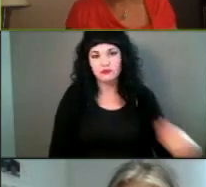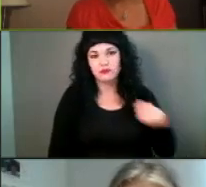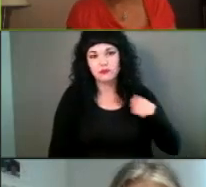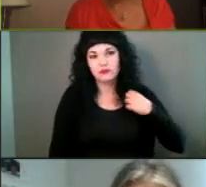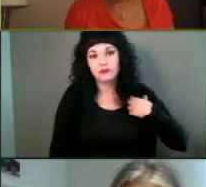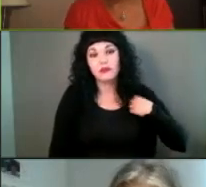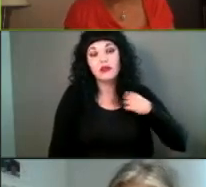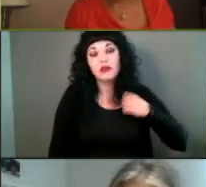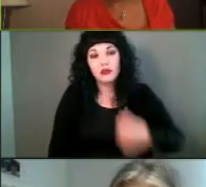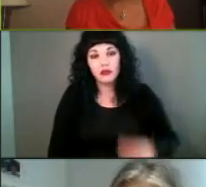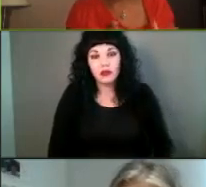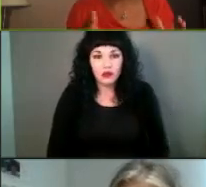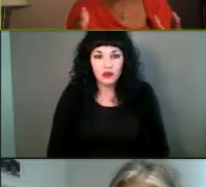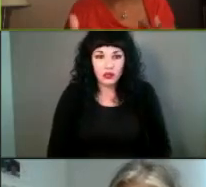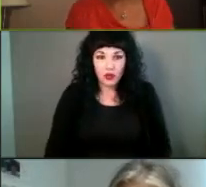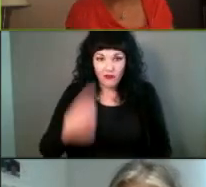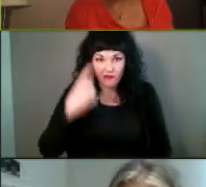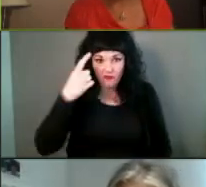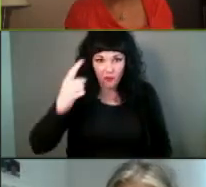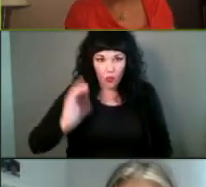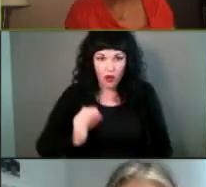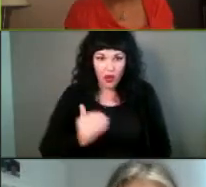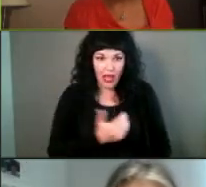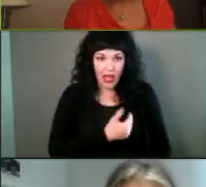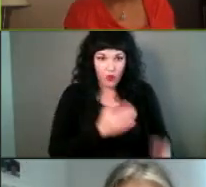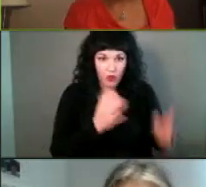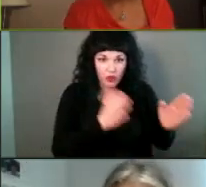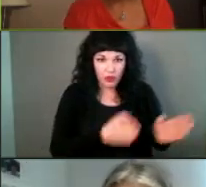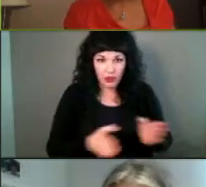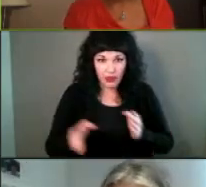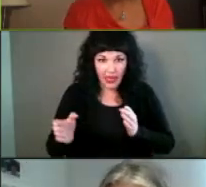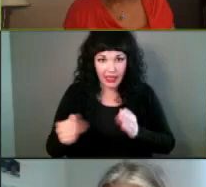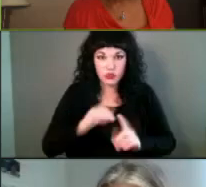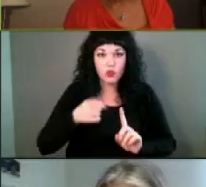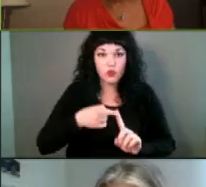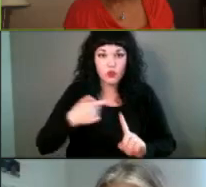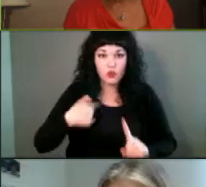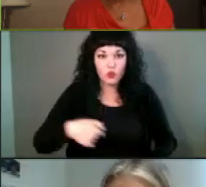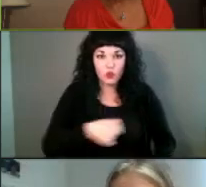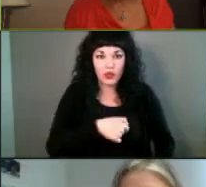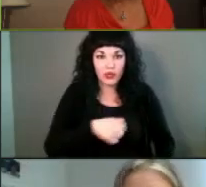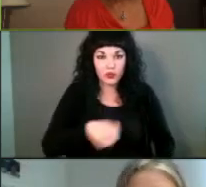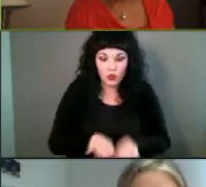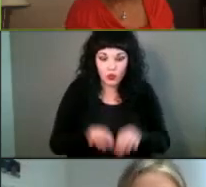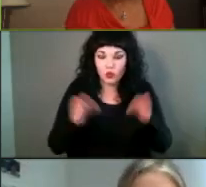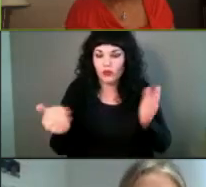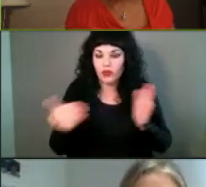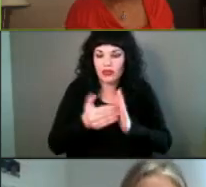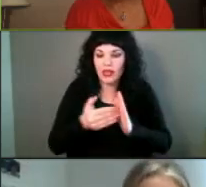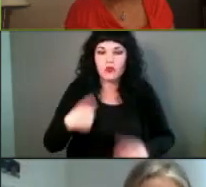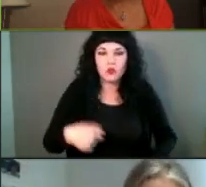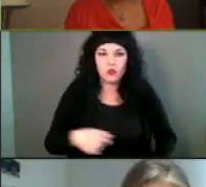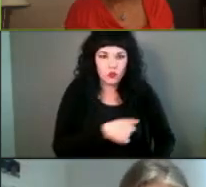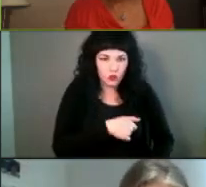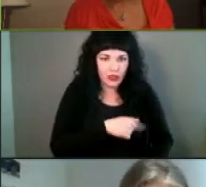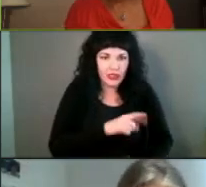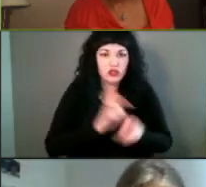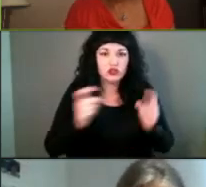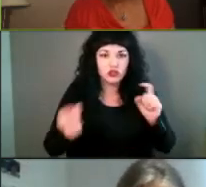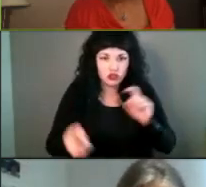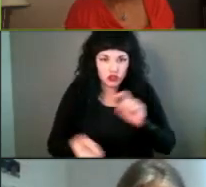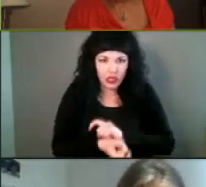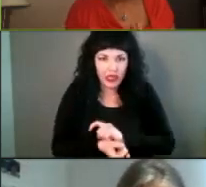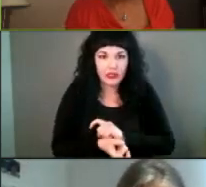plans, we are really making a seed change in what learning looks like. And we must answer that